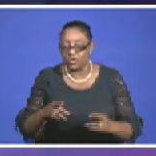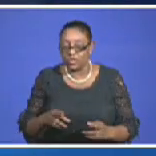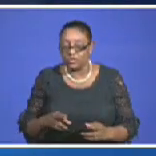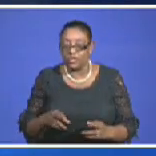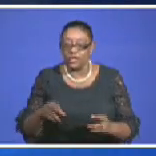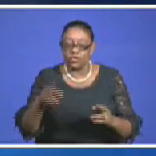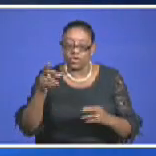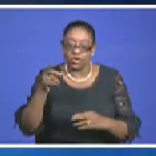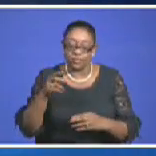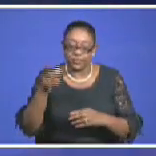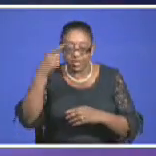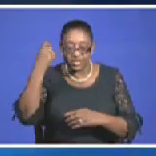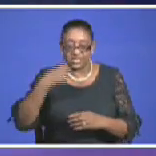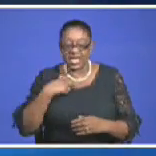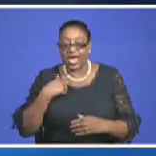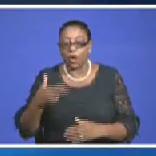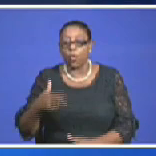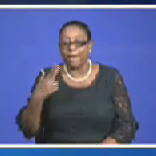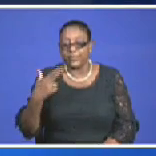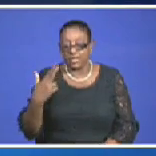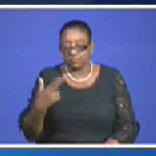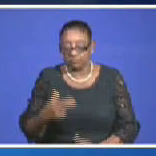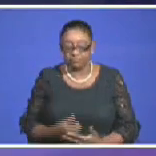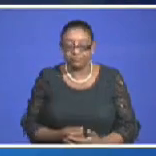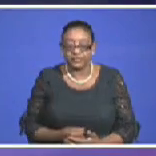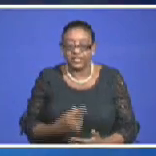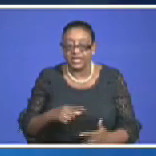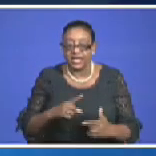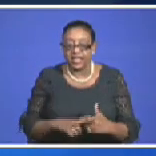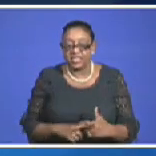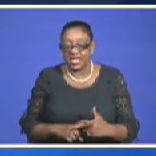with a deadly weapon. The only characteristic provided